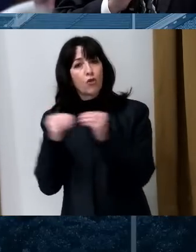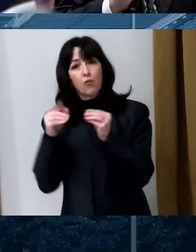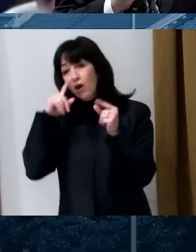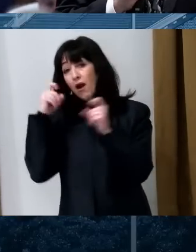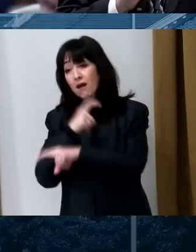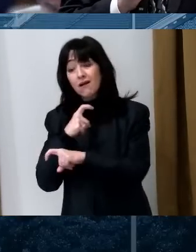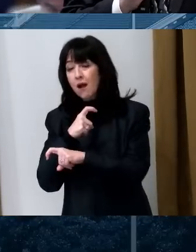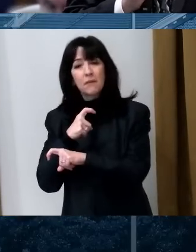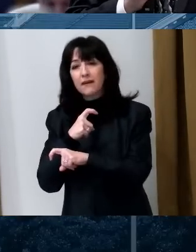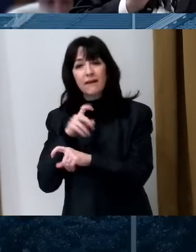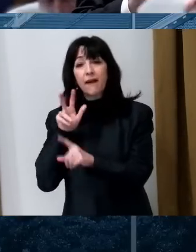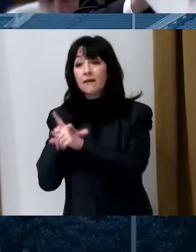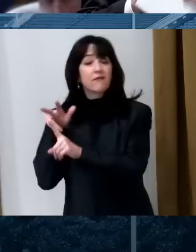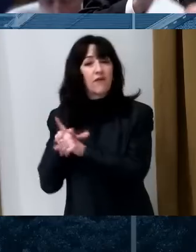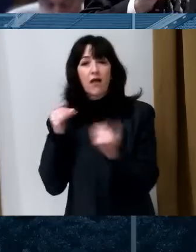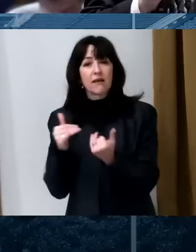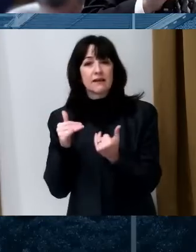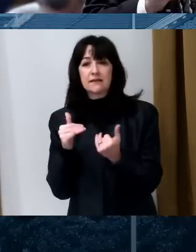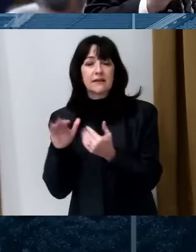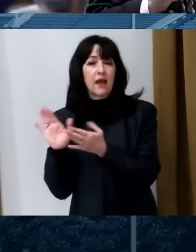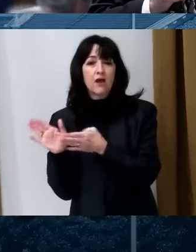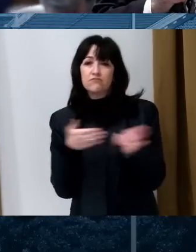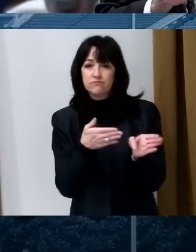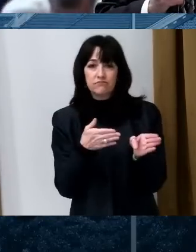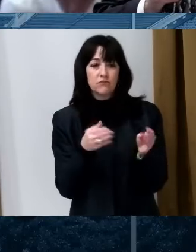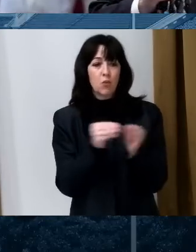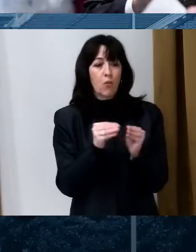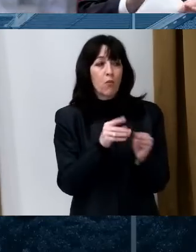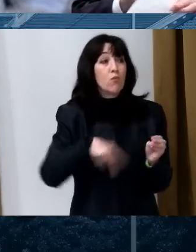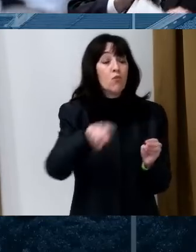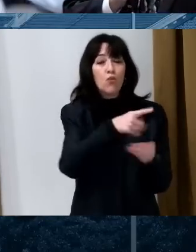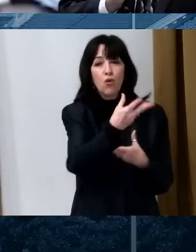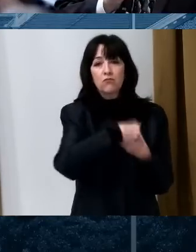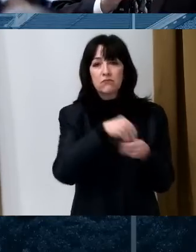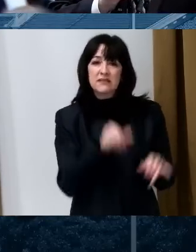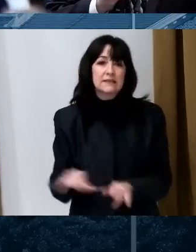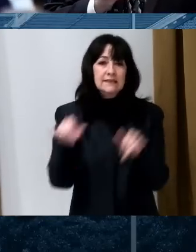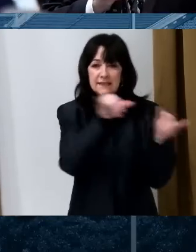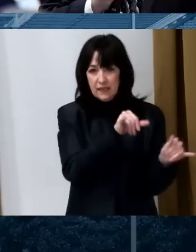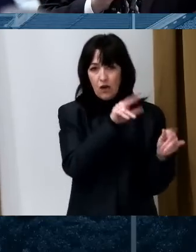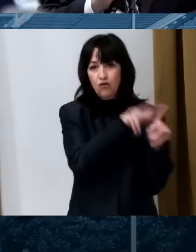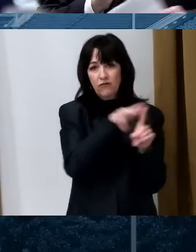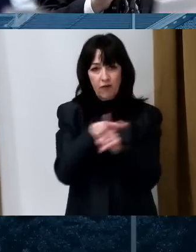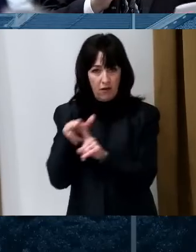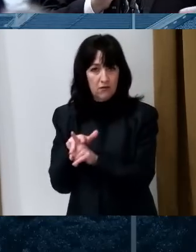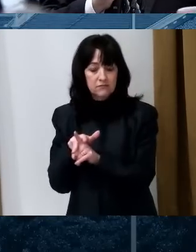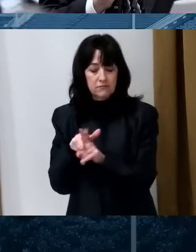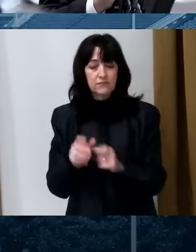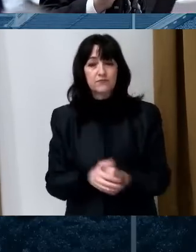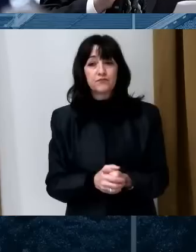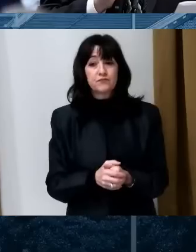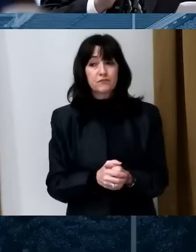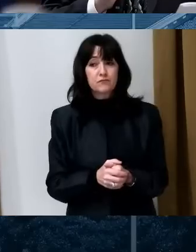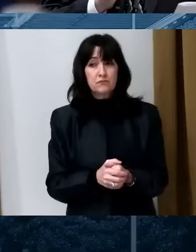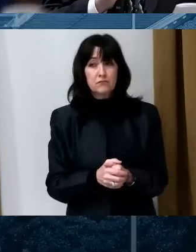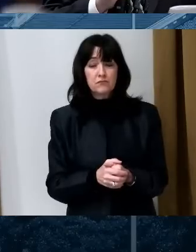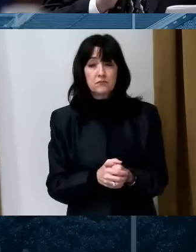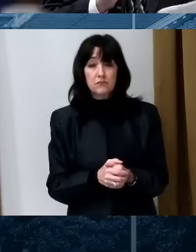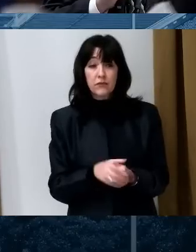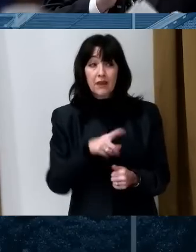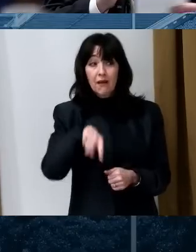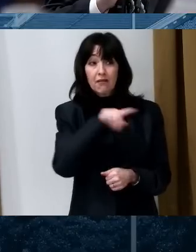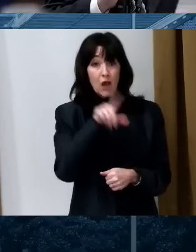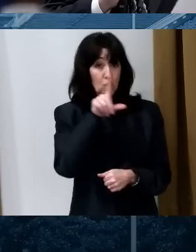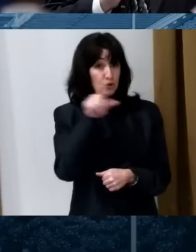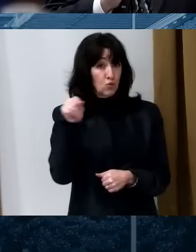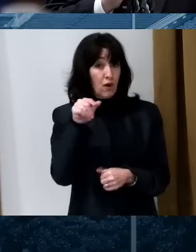special itemization at the state level. So 50,000 tax filers will see a lot of simplification. And there'll be about 20,000 tax